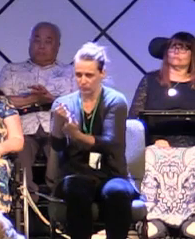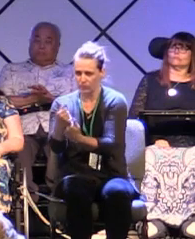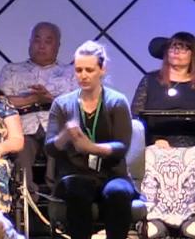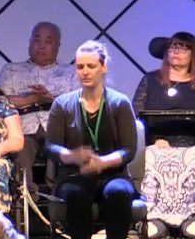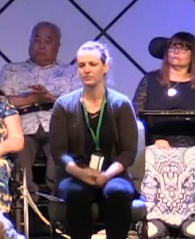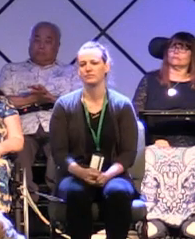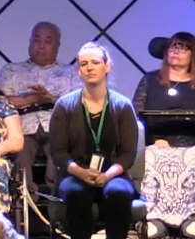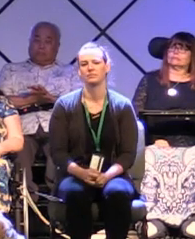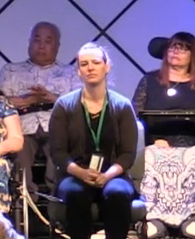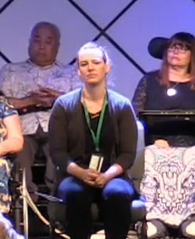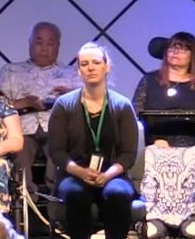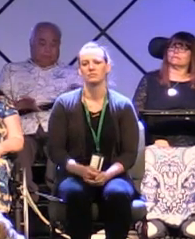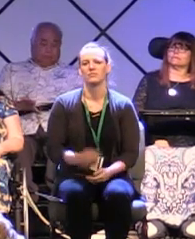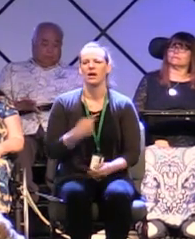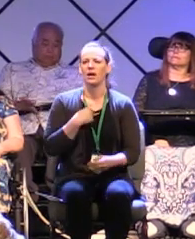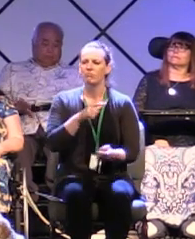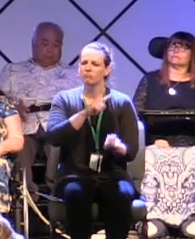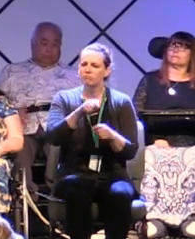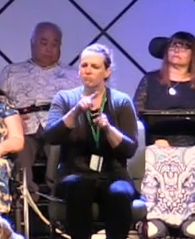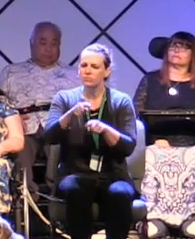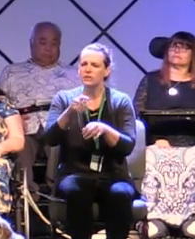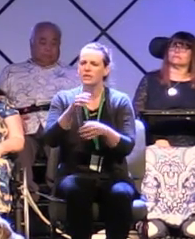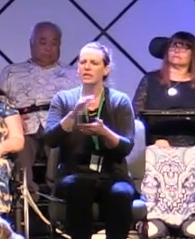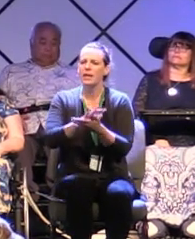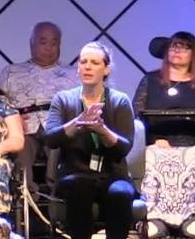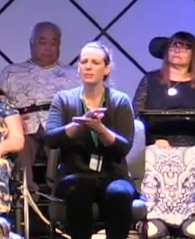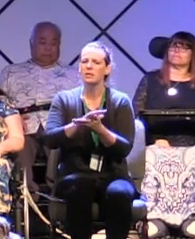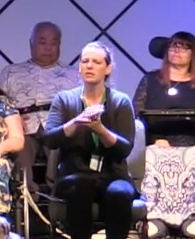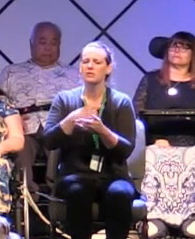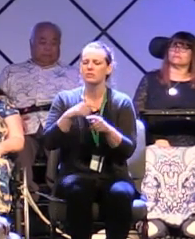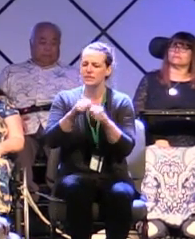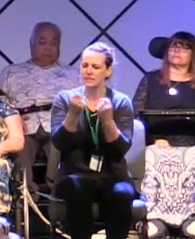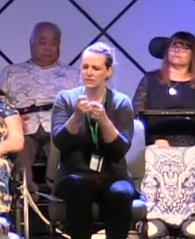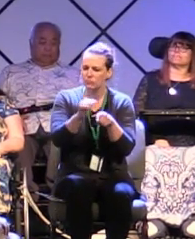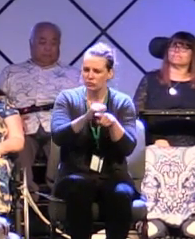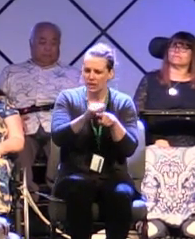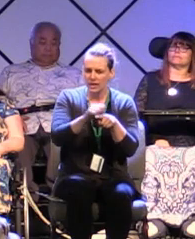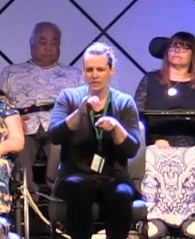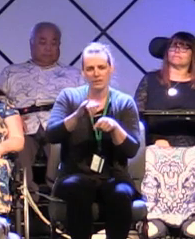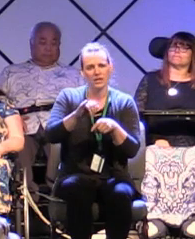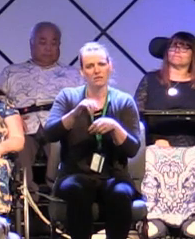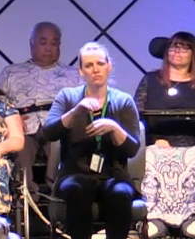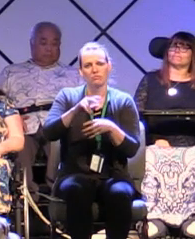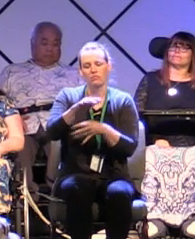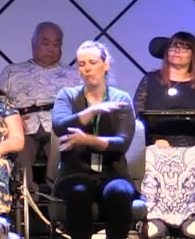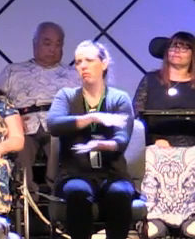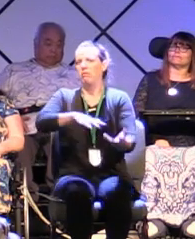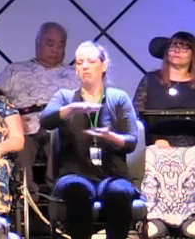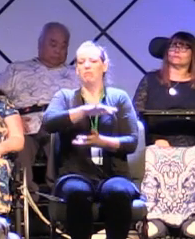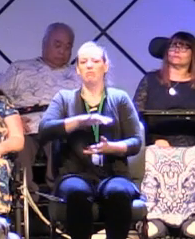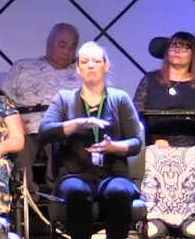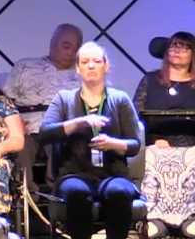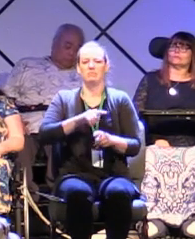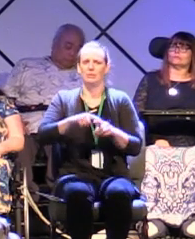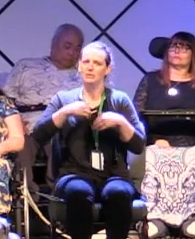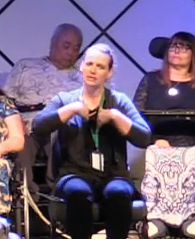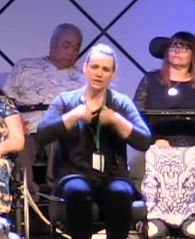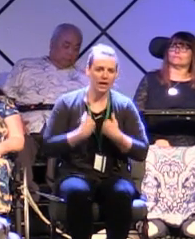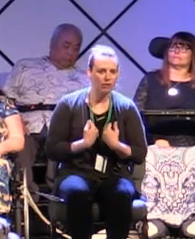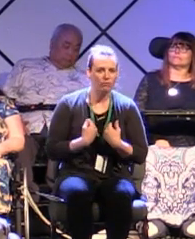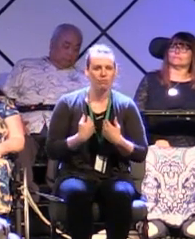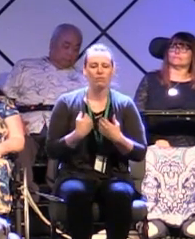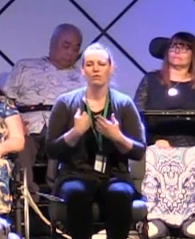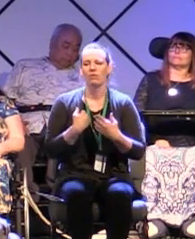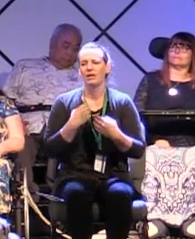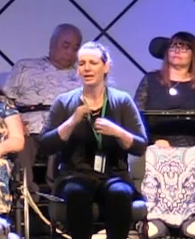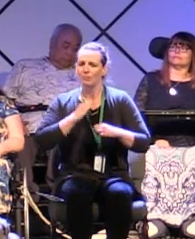Staying on campus these last 2 weeks and doing team training has been a whirlwind. It was exhausting